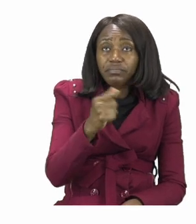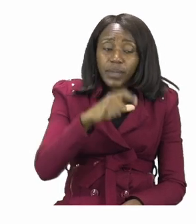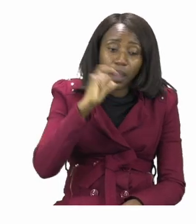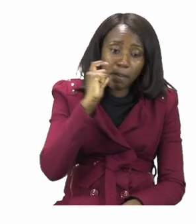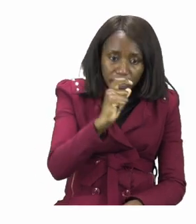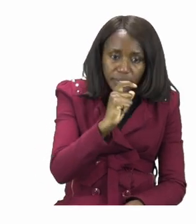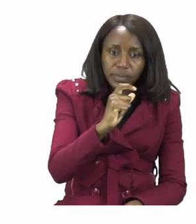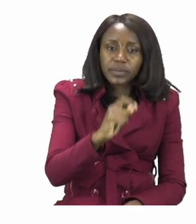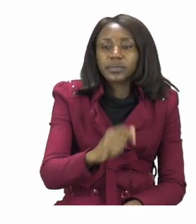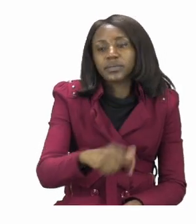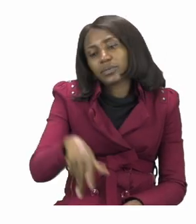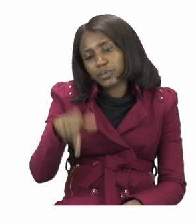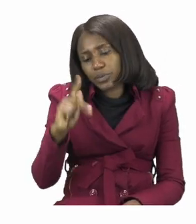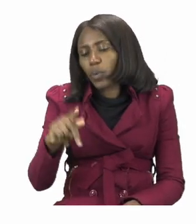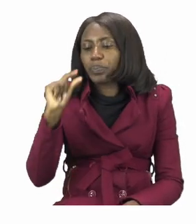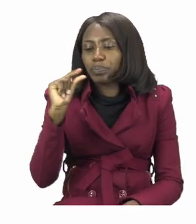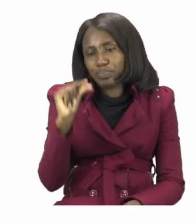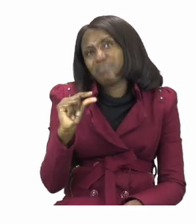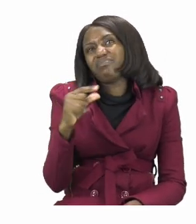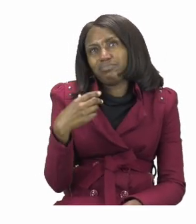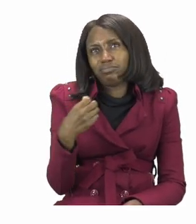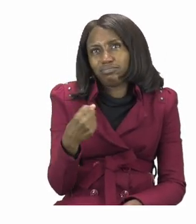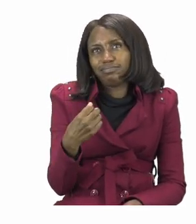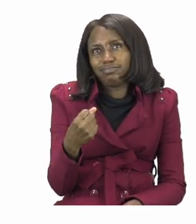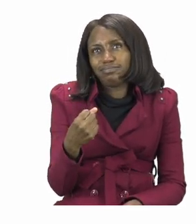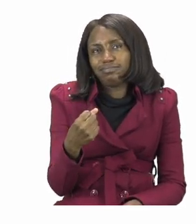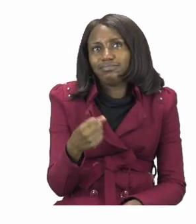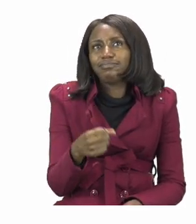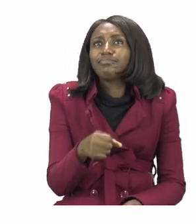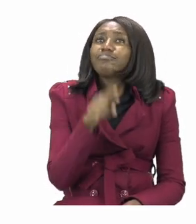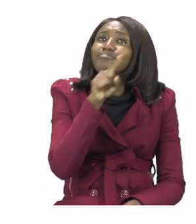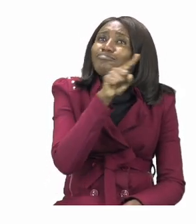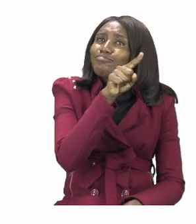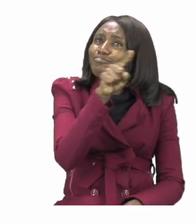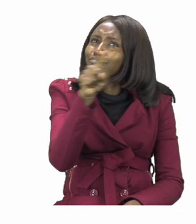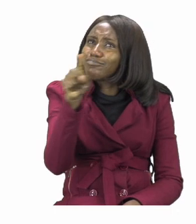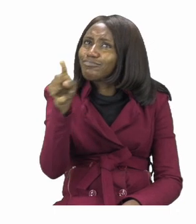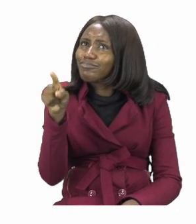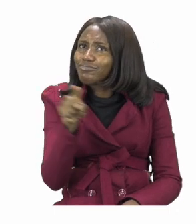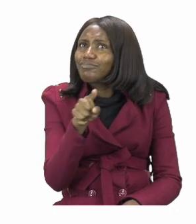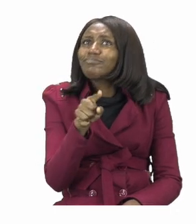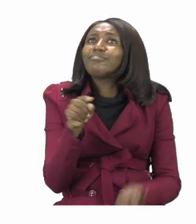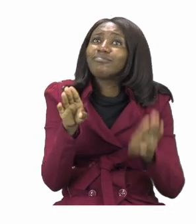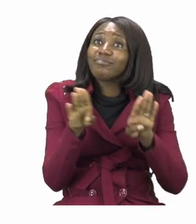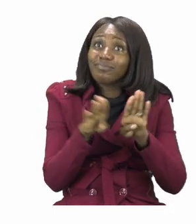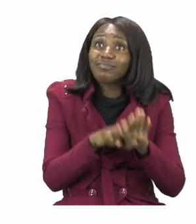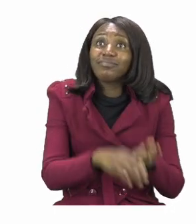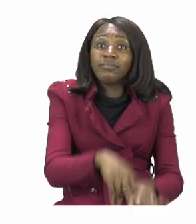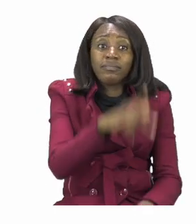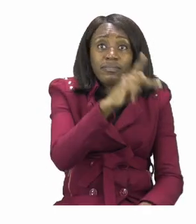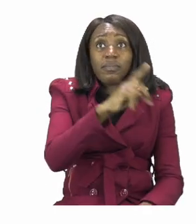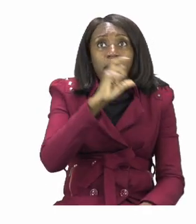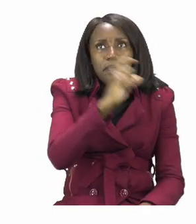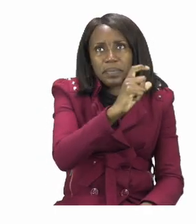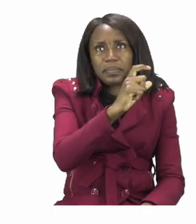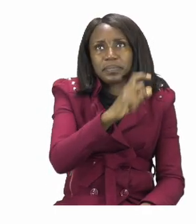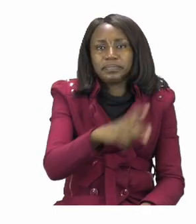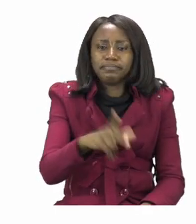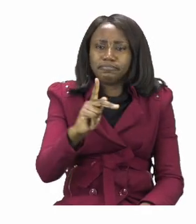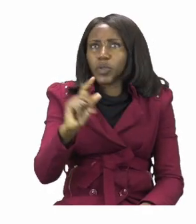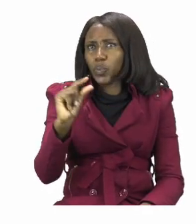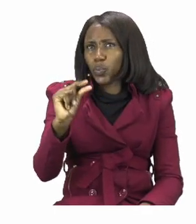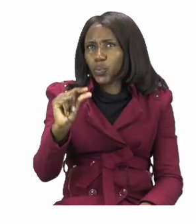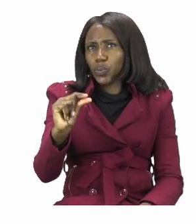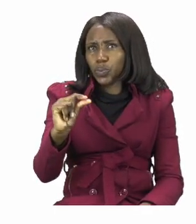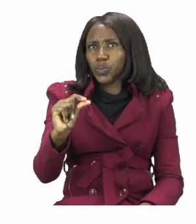small letter K. It's going to be your job to trace both the capital letter K and the